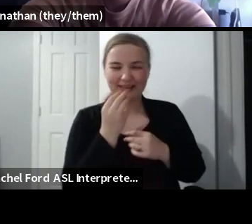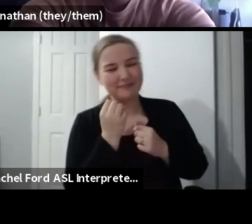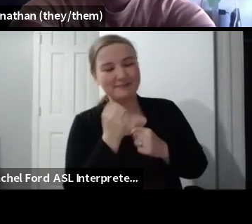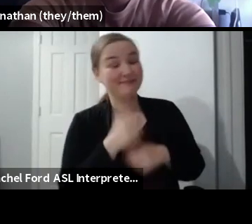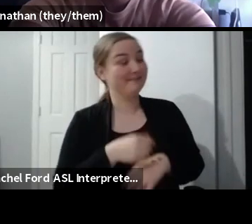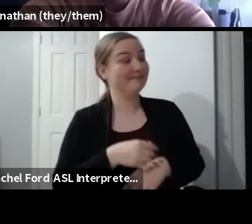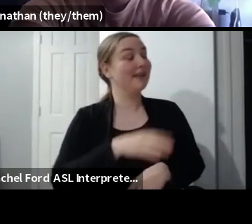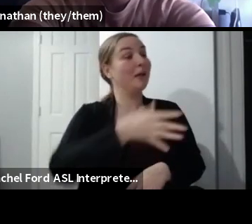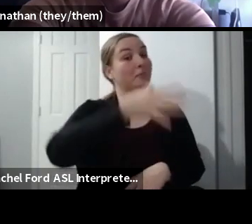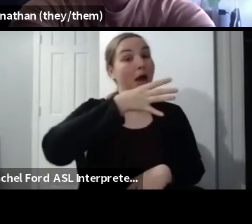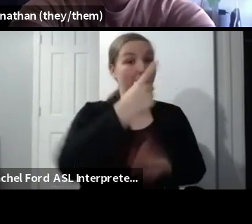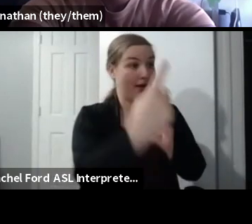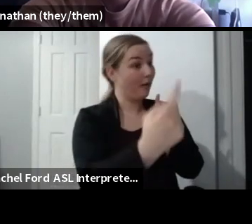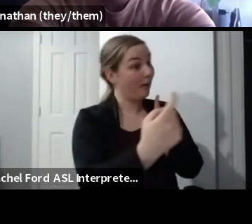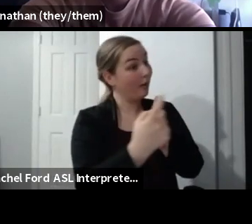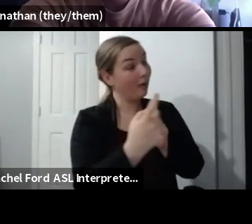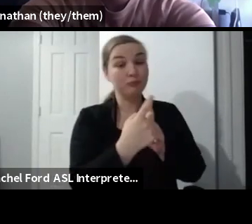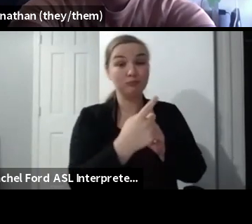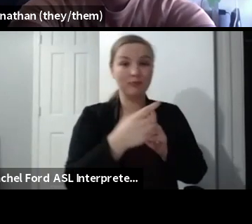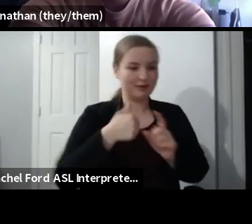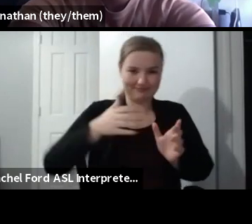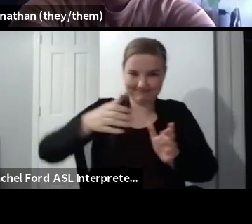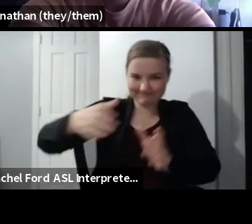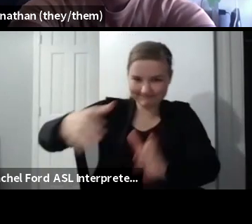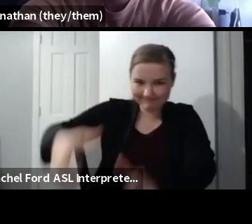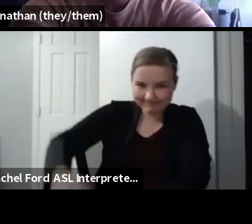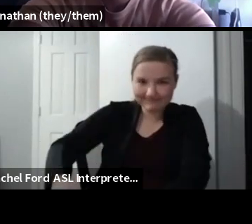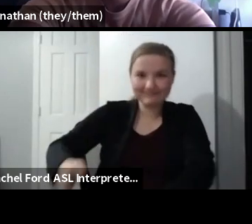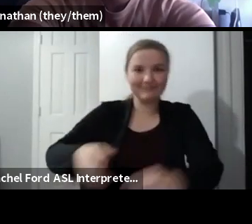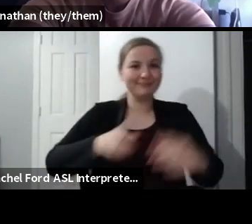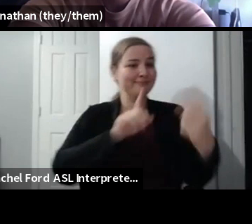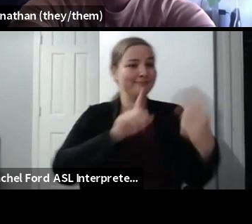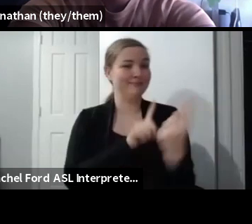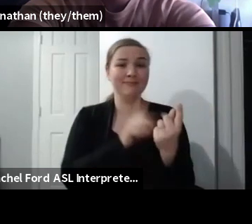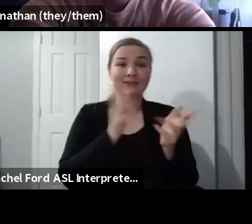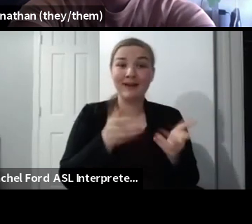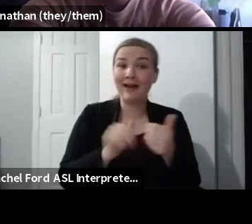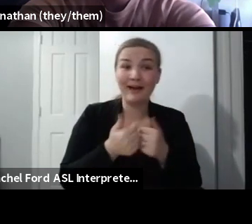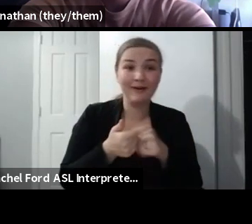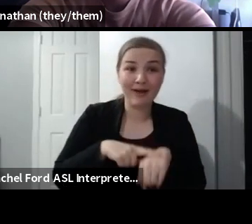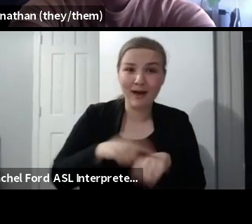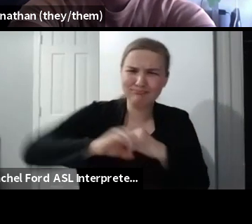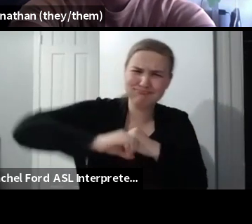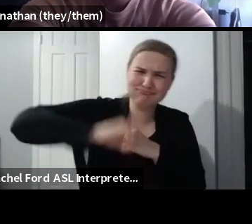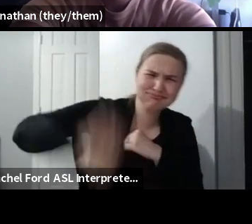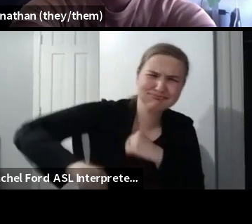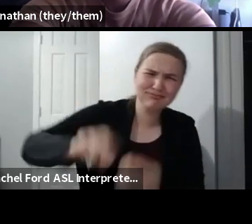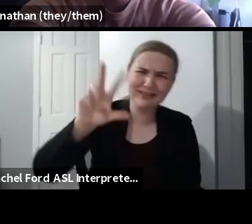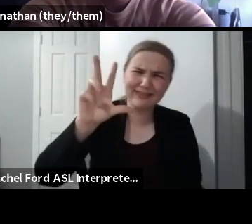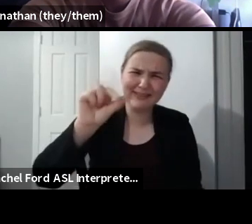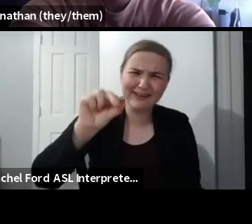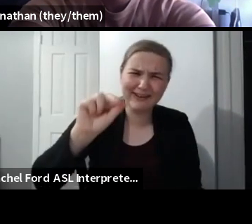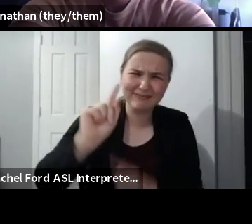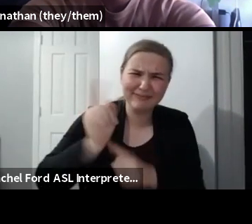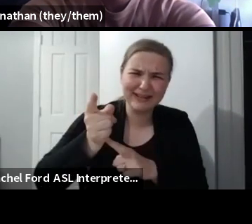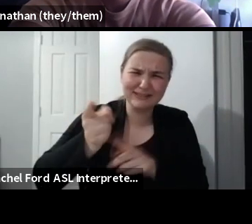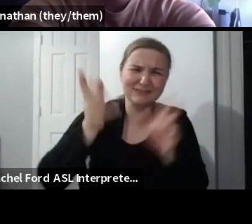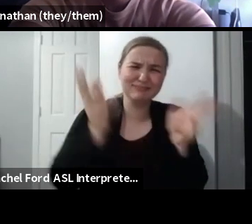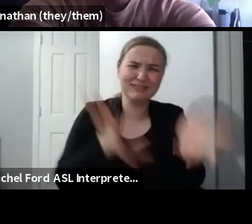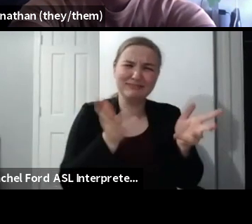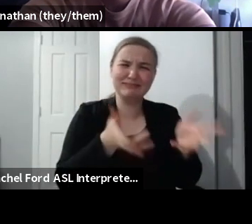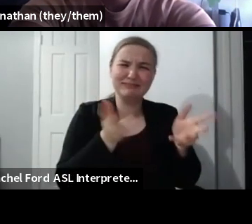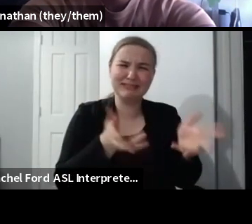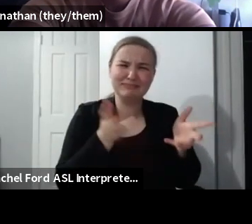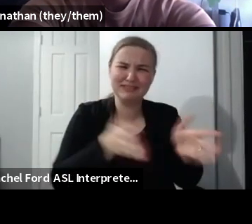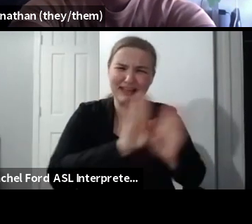when my mom came, and they started talking, of course, for like 30 more minutes.